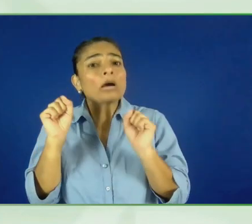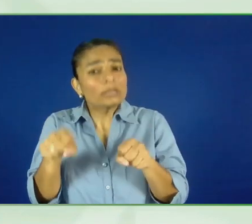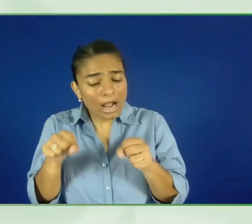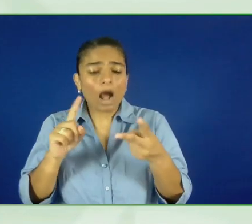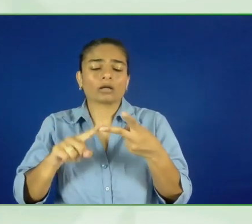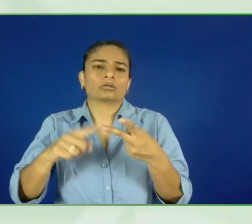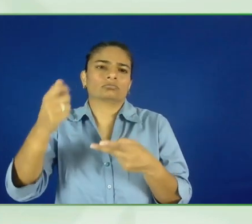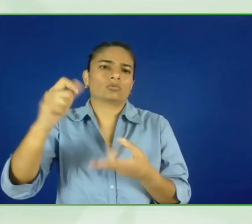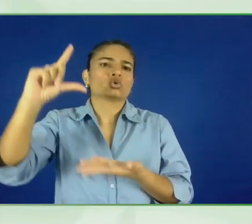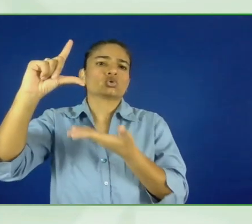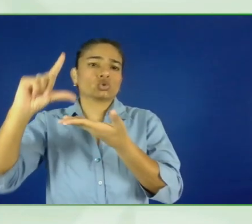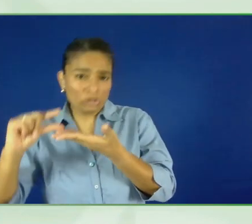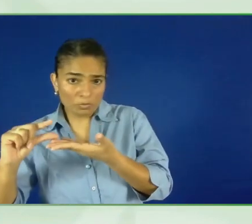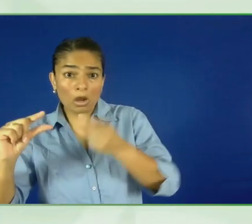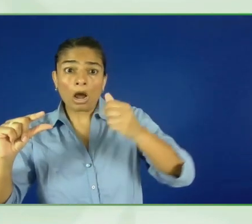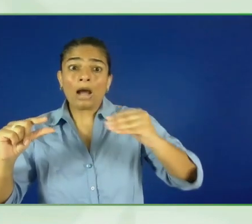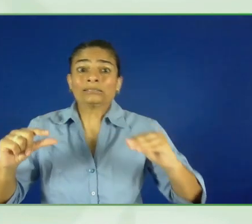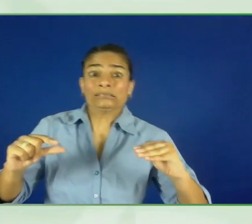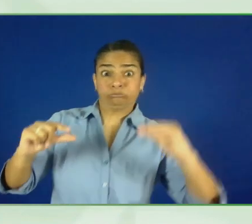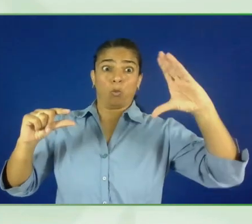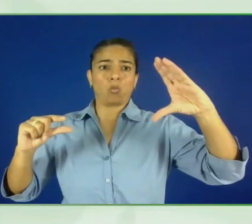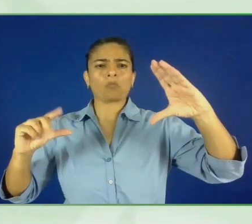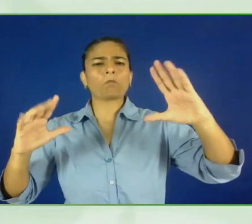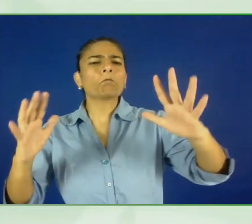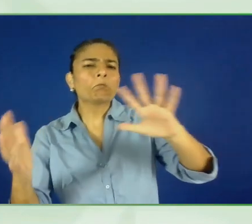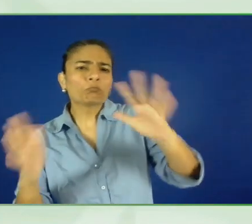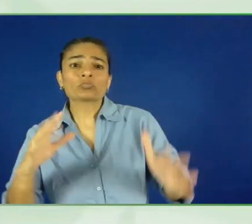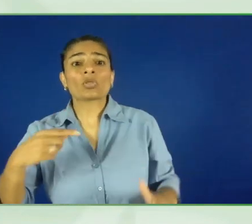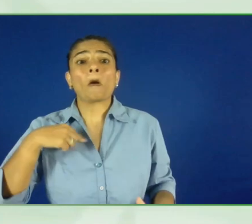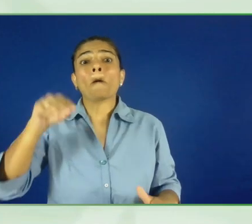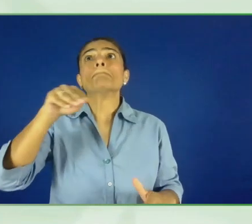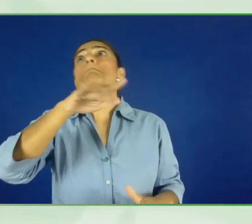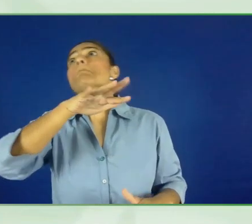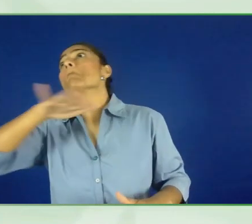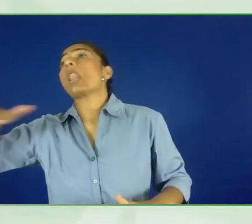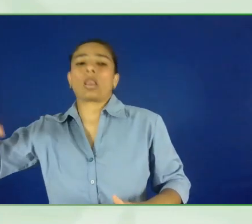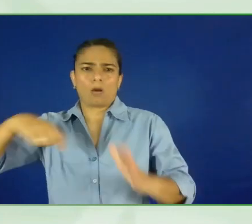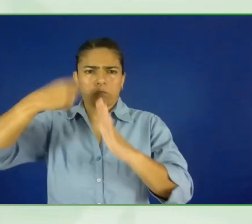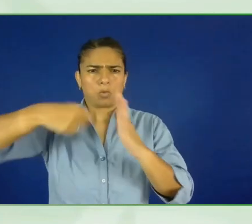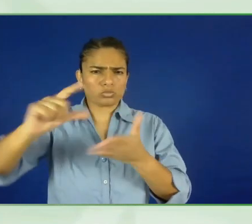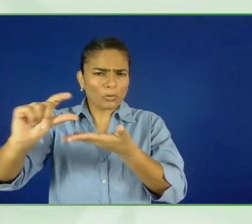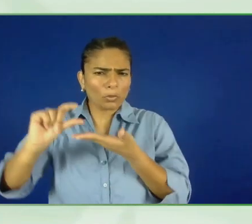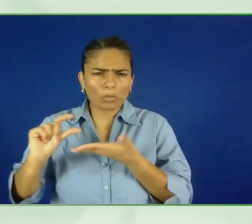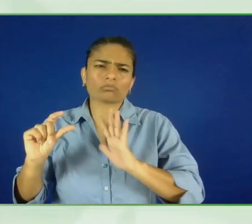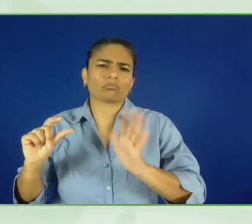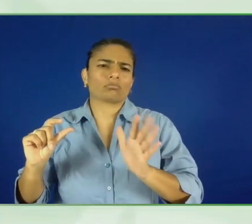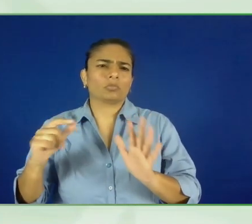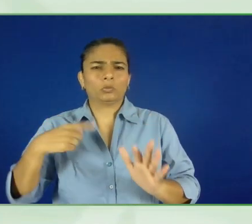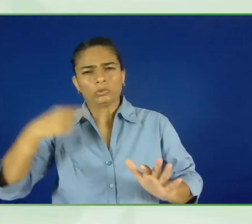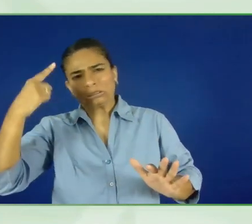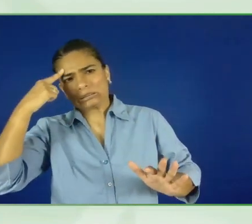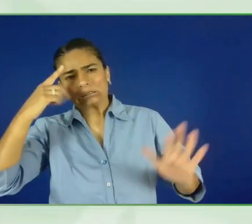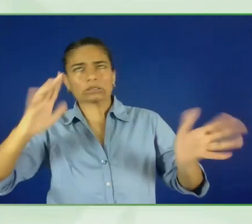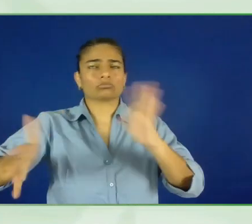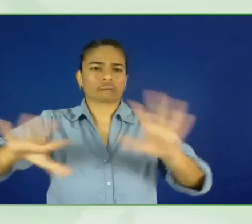about millions. So with a small project, I think we're talking about altogether a low 5-digit euro